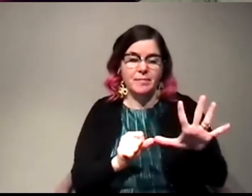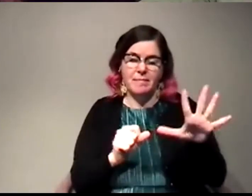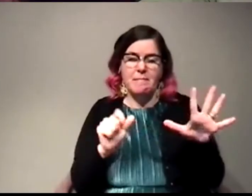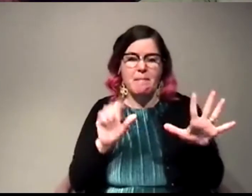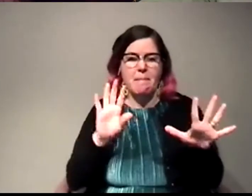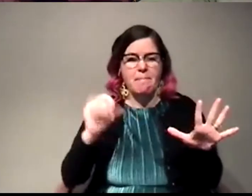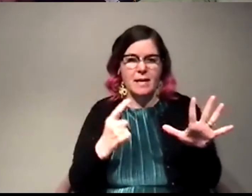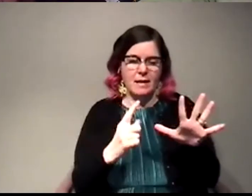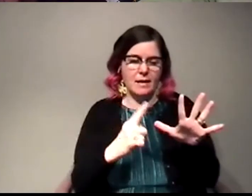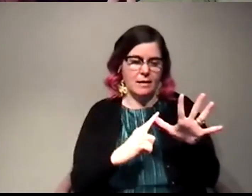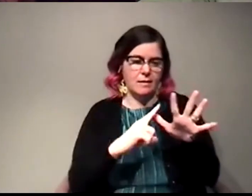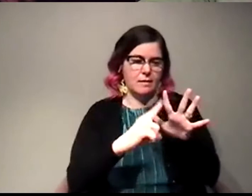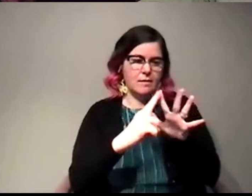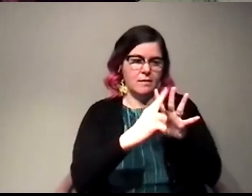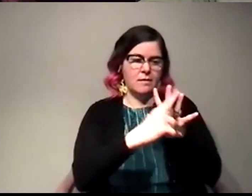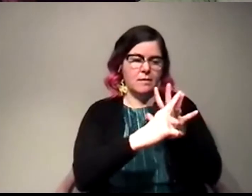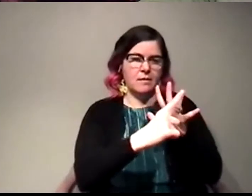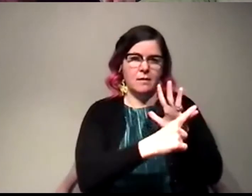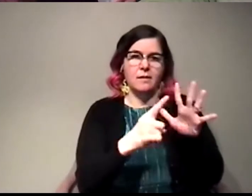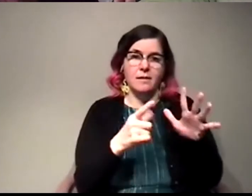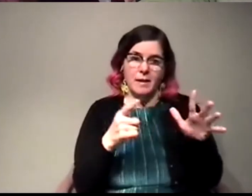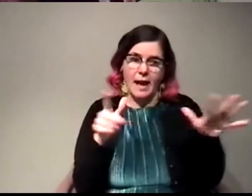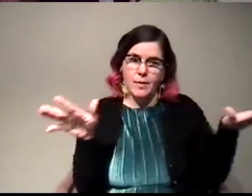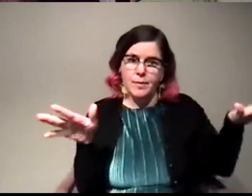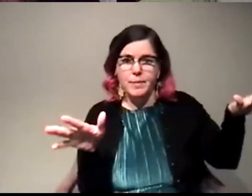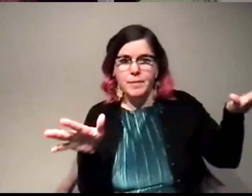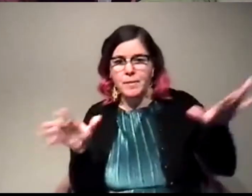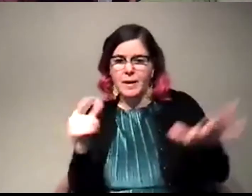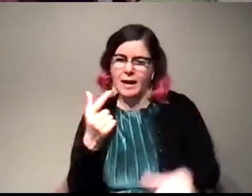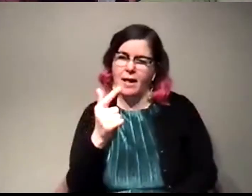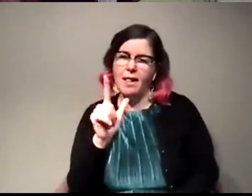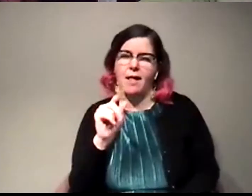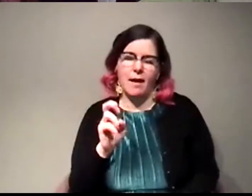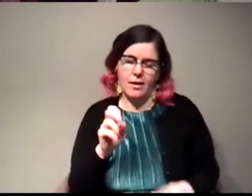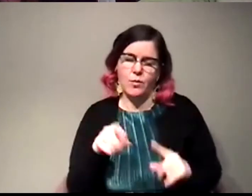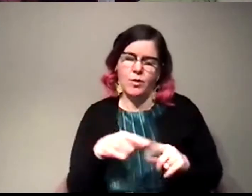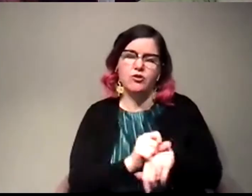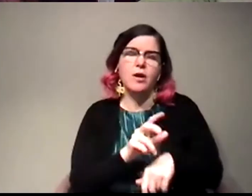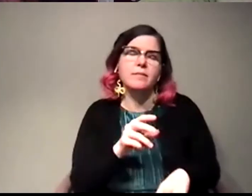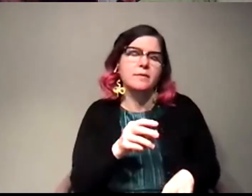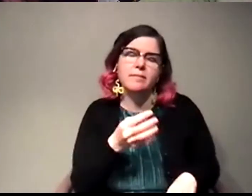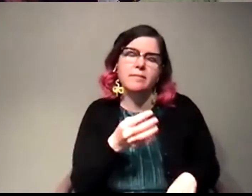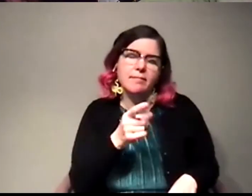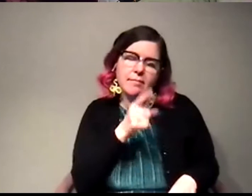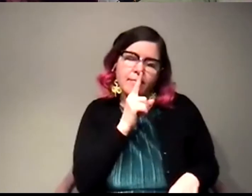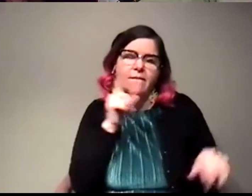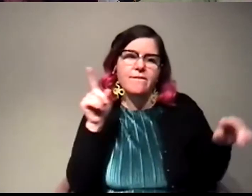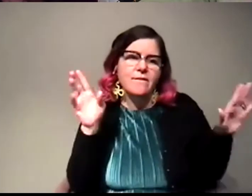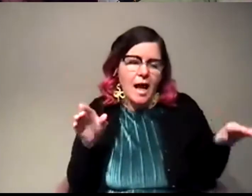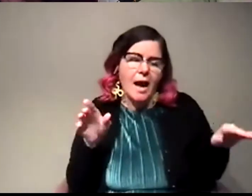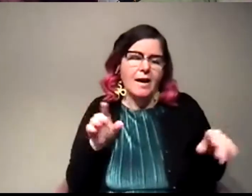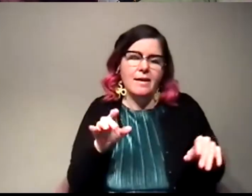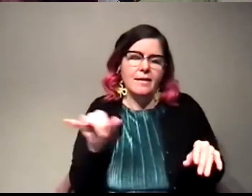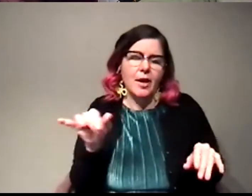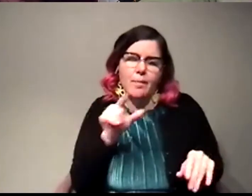its toes that can allow it to glide when it jumps. It doesn't have powered flight, but it technically can fly a